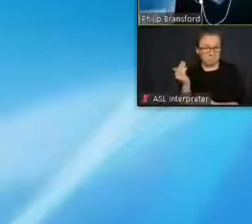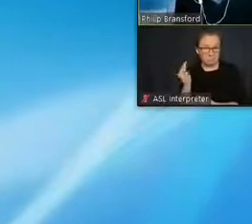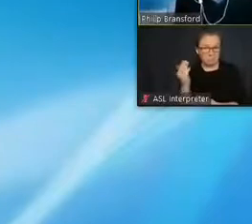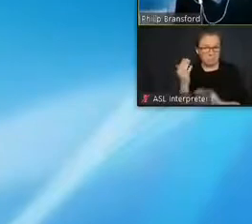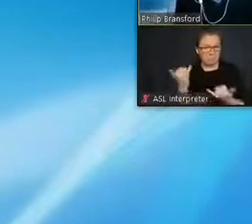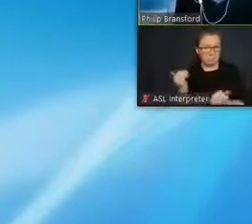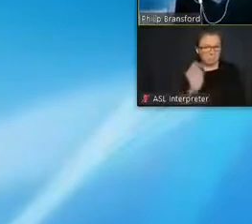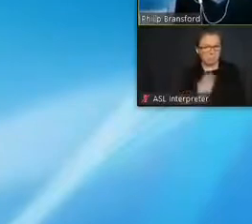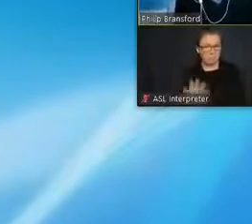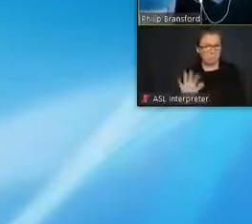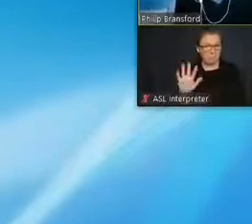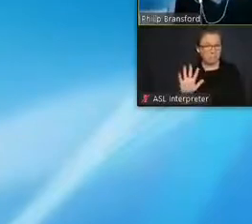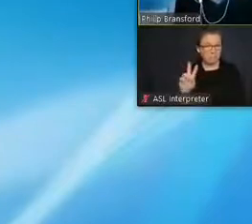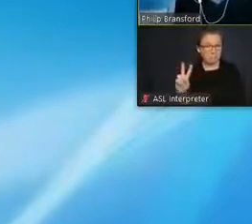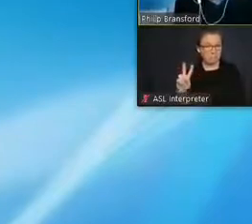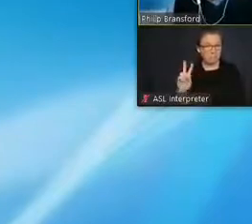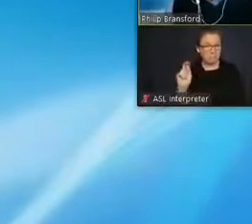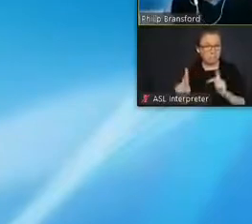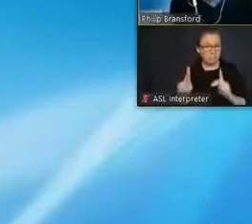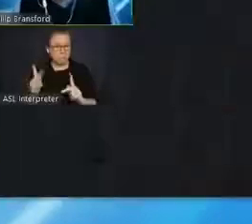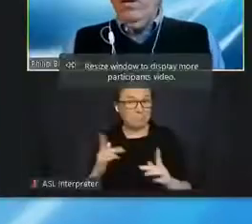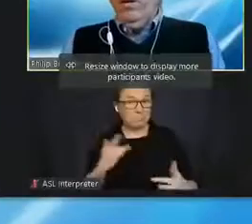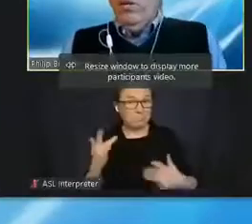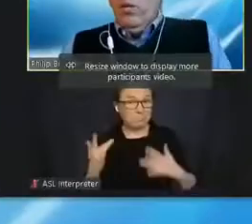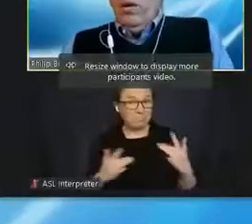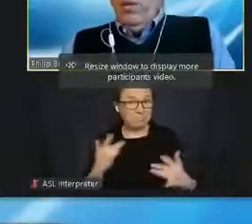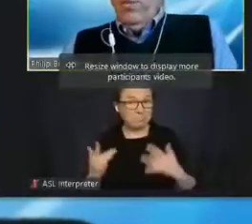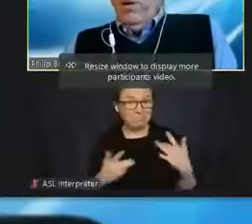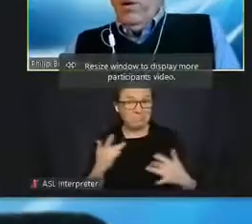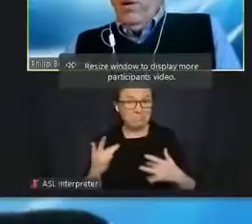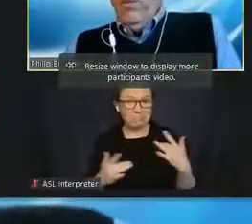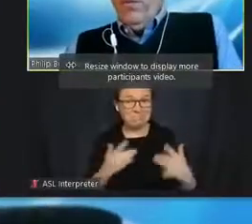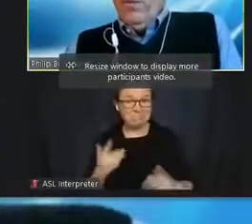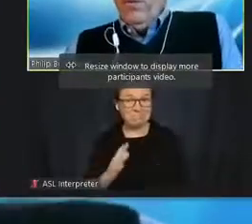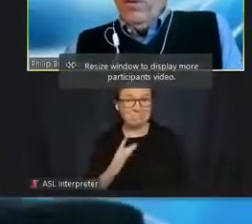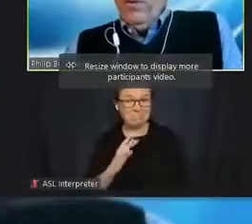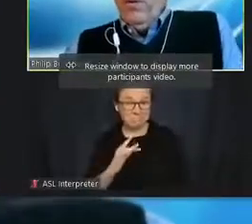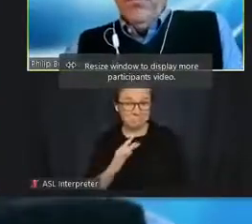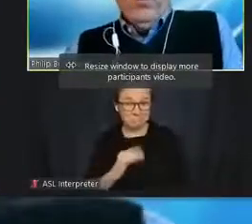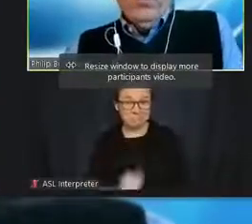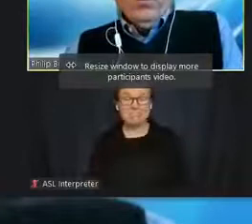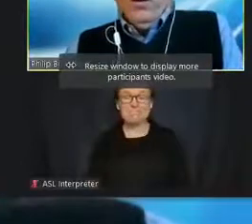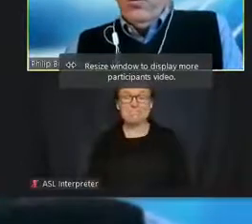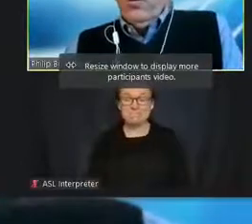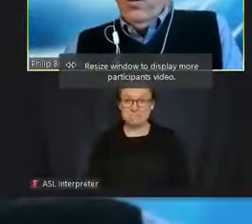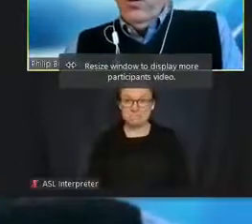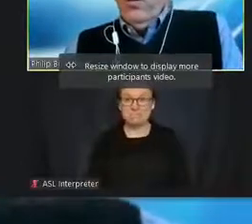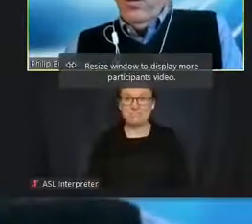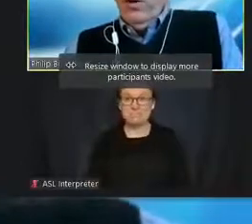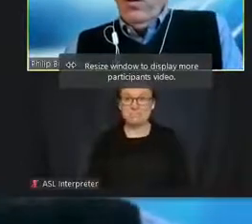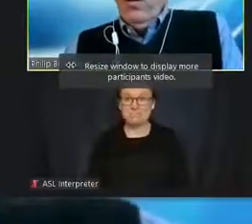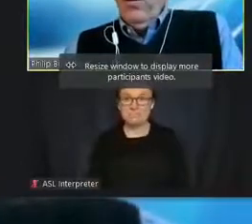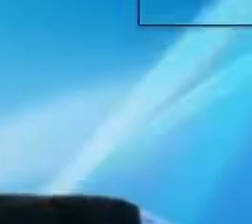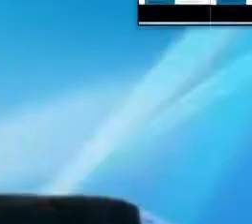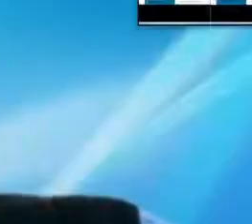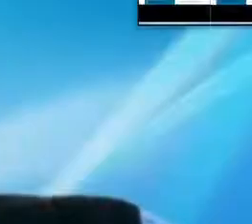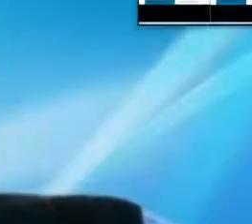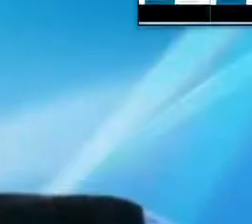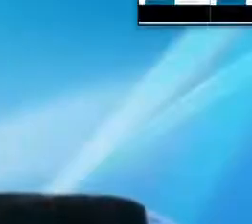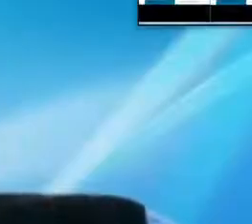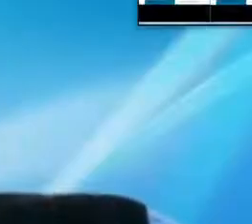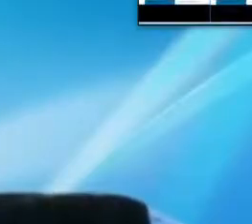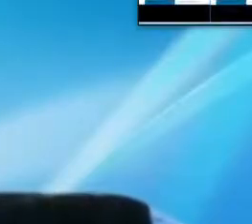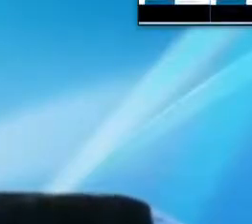about 52 participants. This is very exciting. So I'm going to first ask my colleague